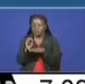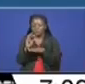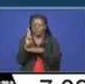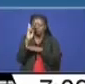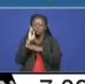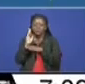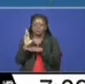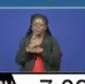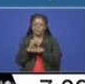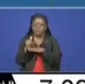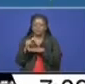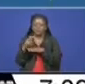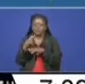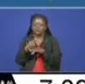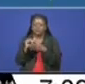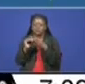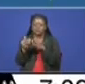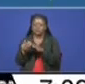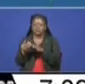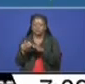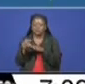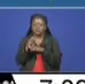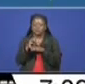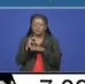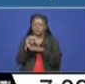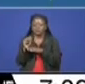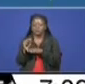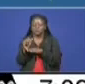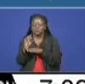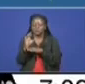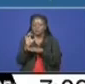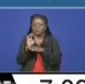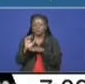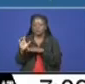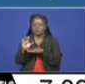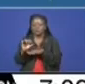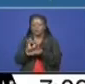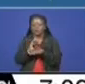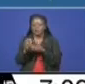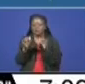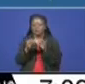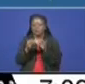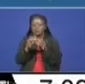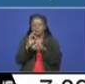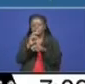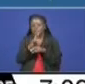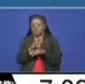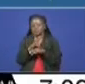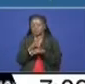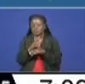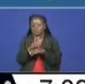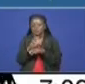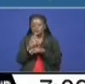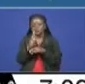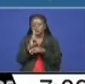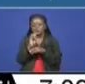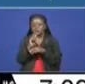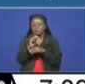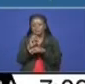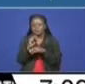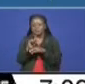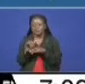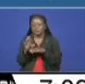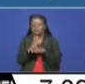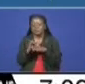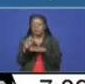and Georgetown, Exuma, 82s in Ragged Island, Clarence, Long Island, Crooked Island, Betsy Bay, Maguana, Acklands at 83,